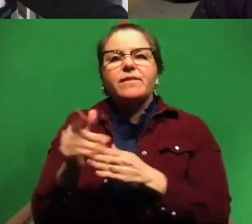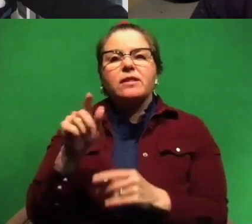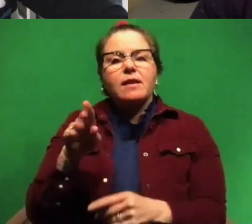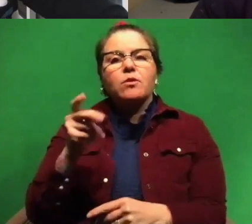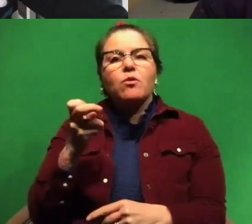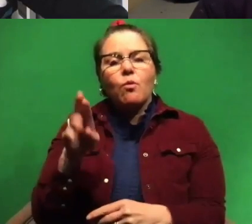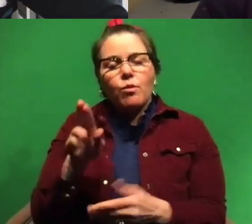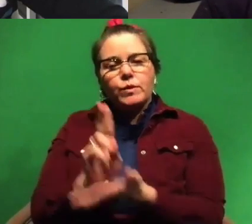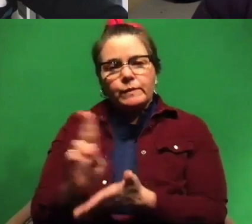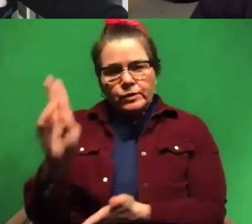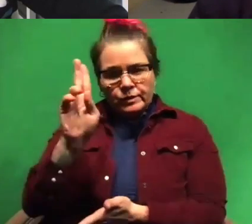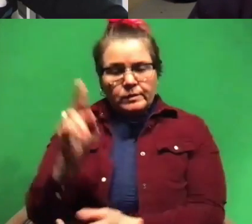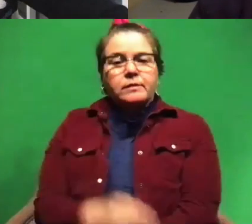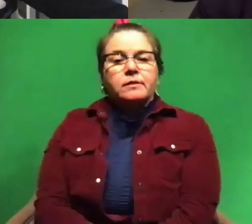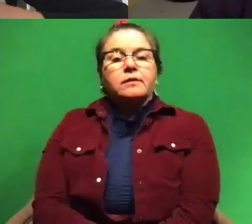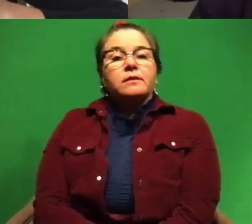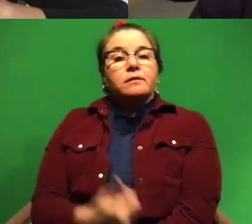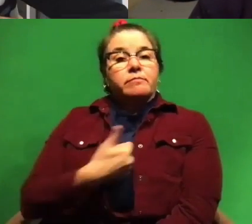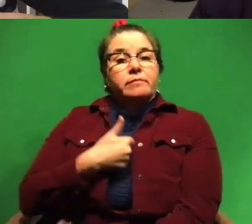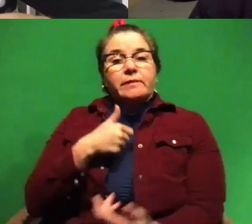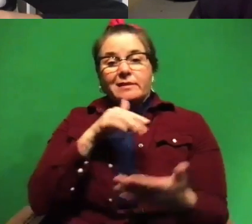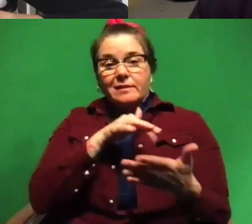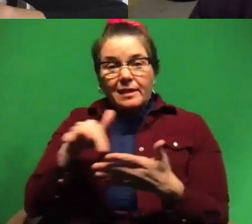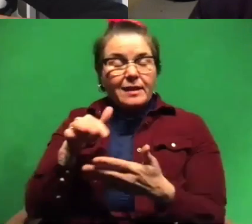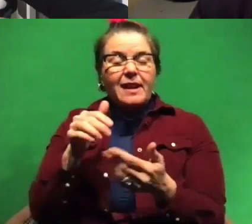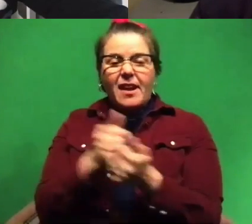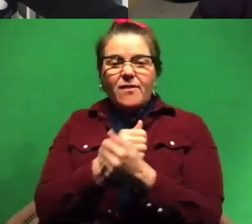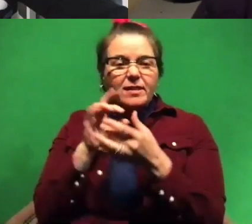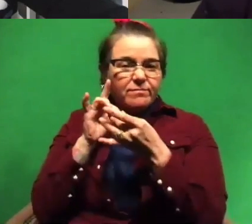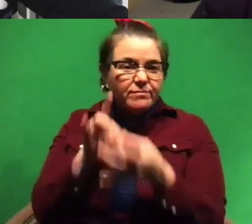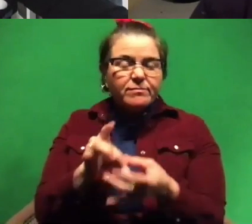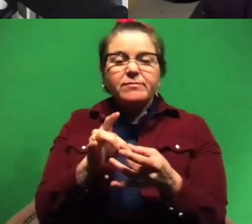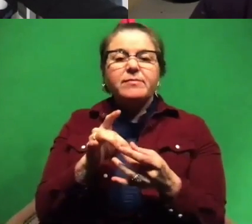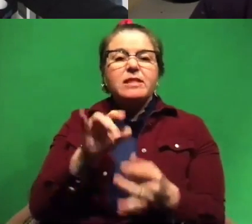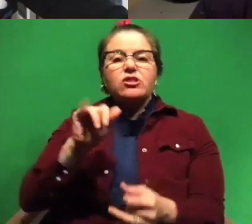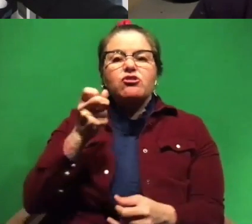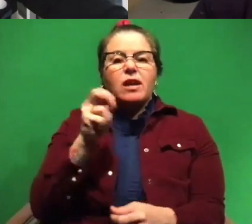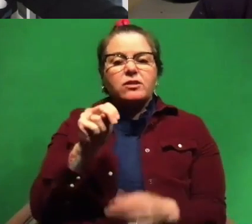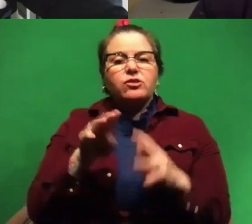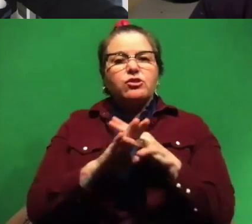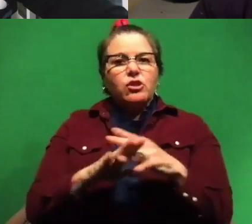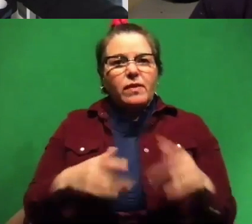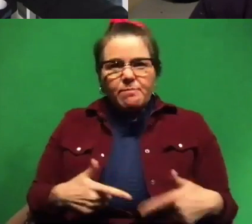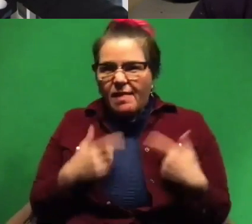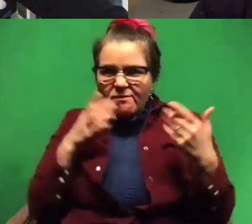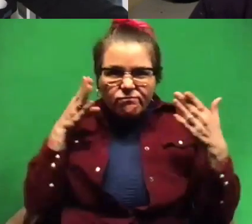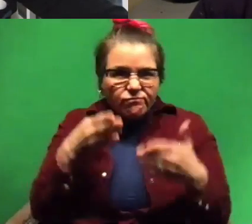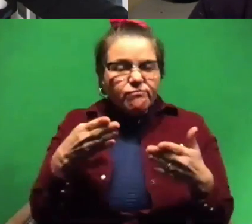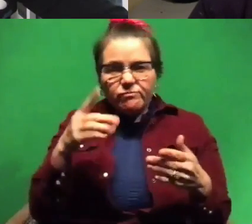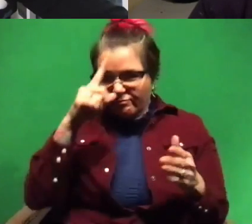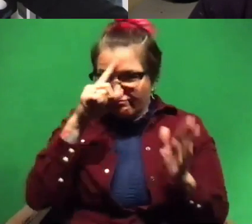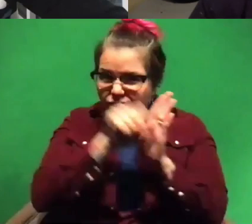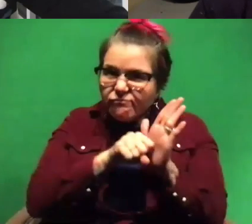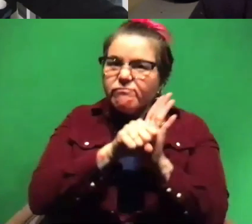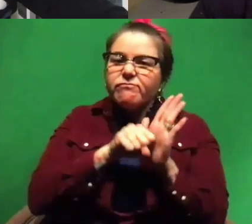University. And I've studied everything to do with this Port Jackson shark. That's my life. That's what I think about and what I go